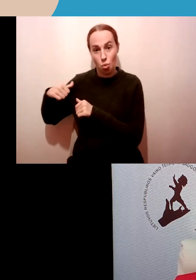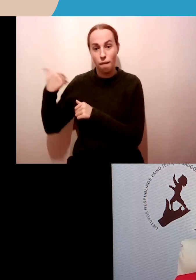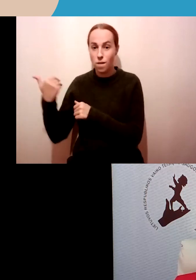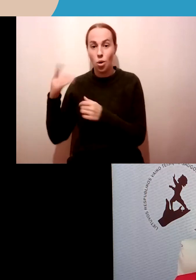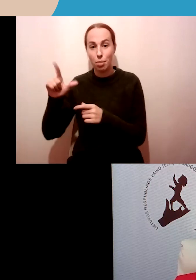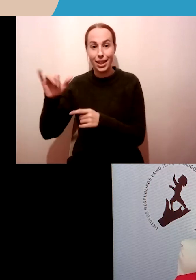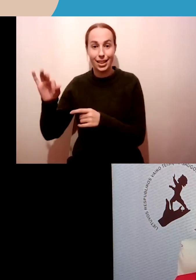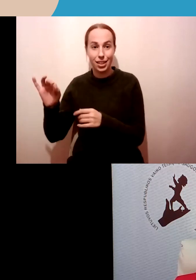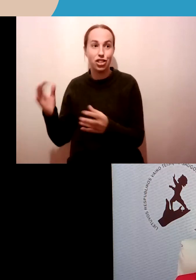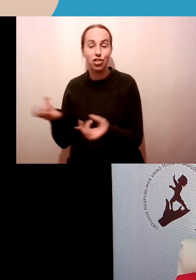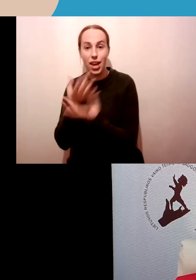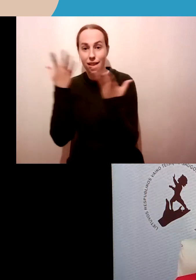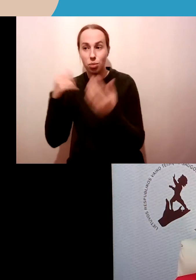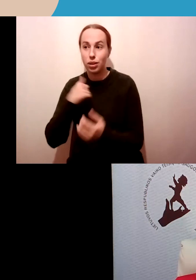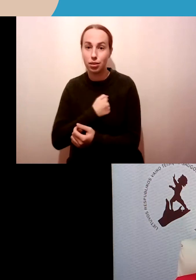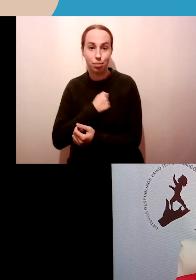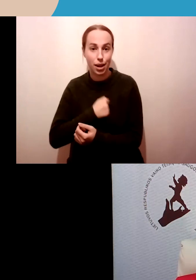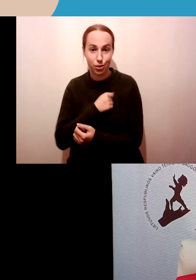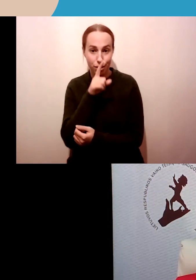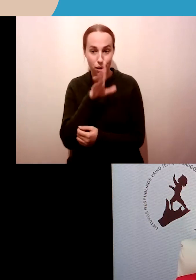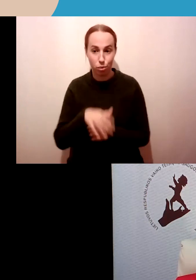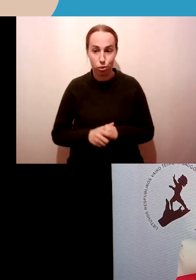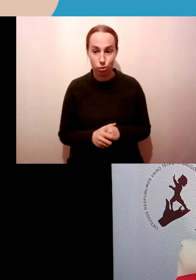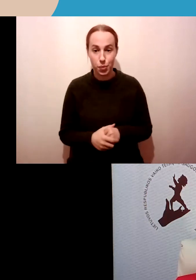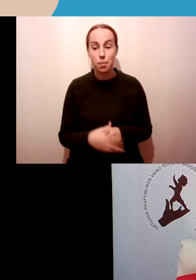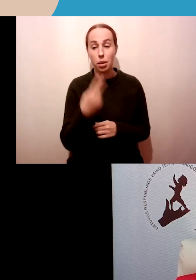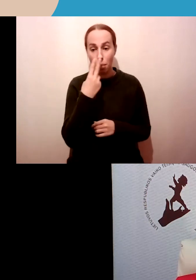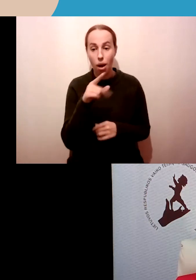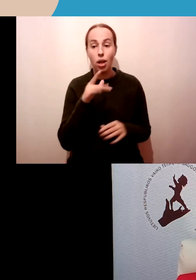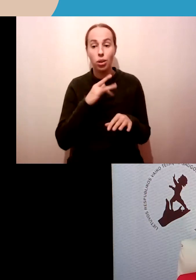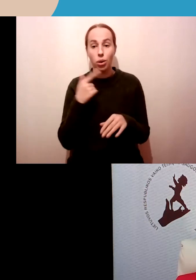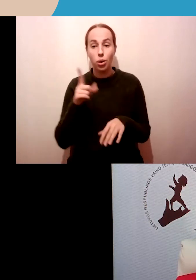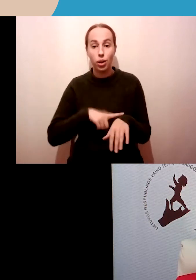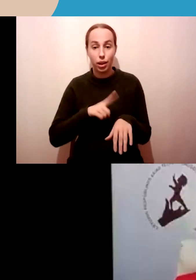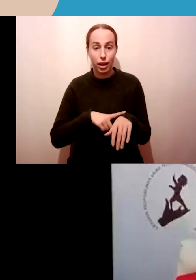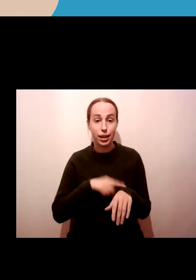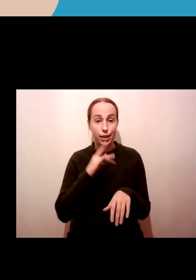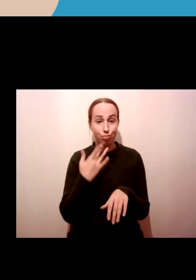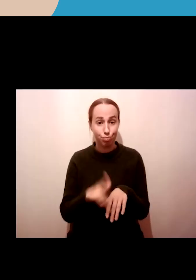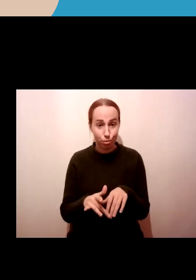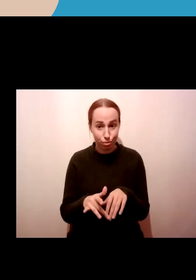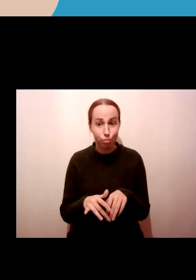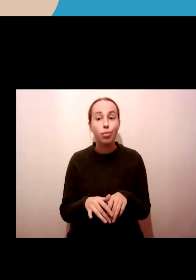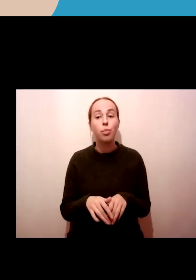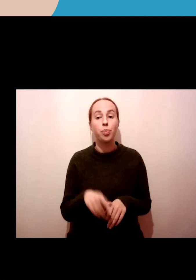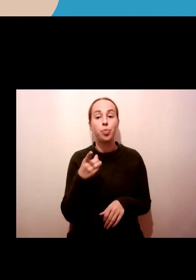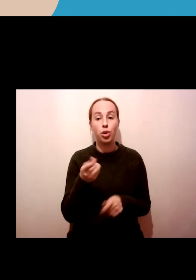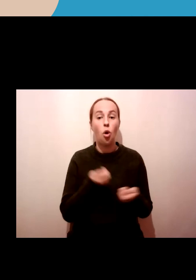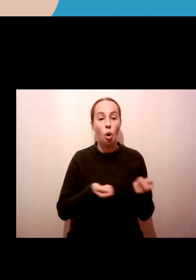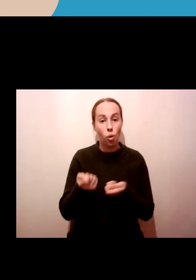And probably then the sexual education will not be regarded as